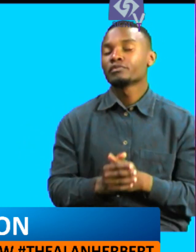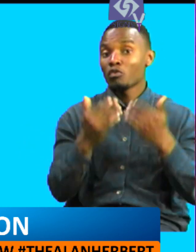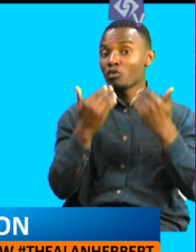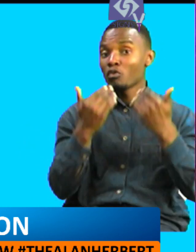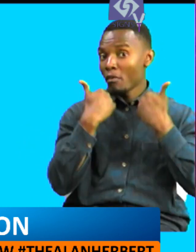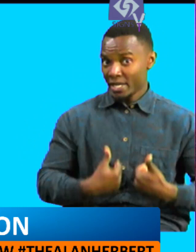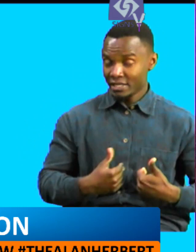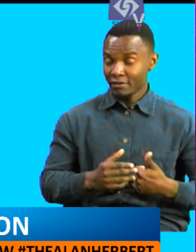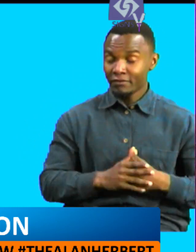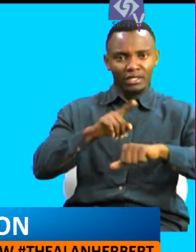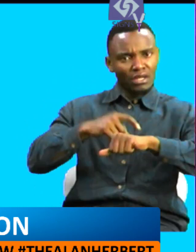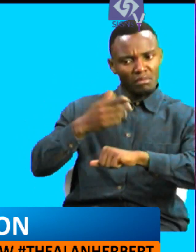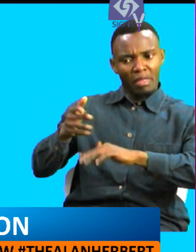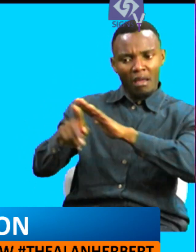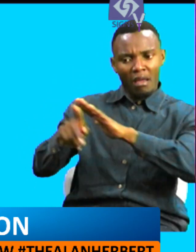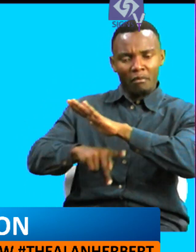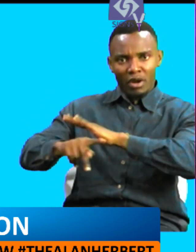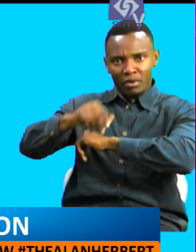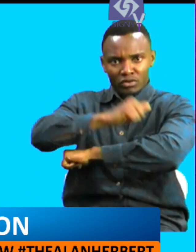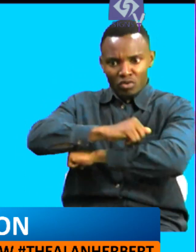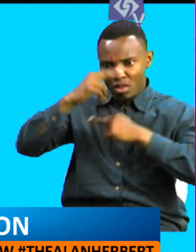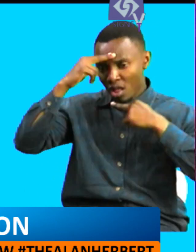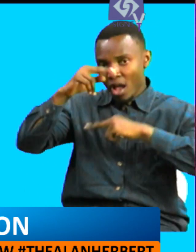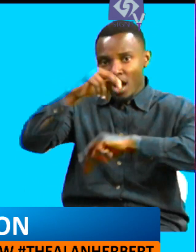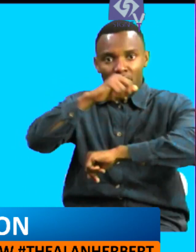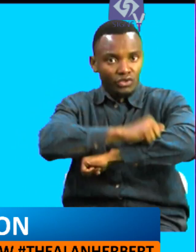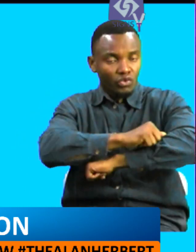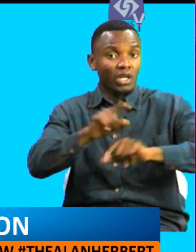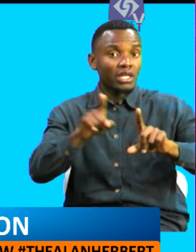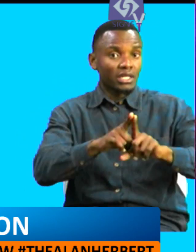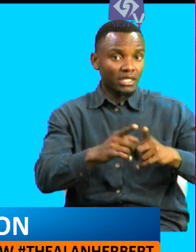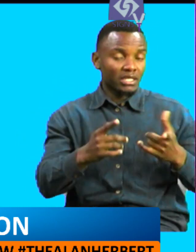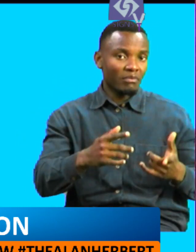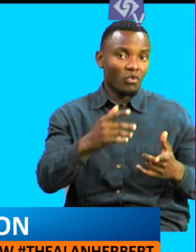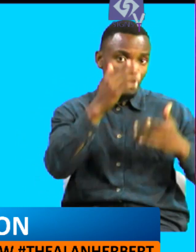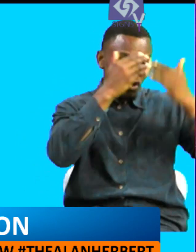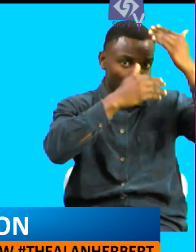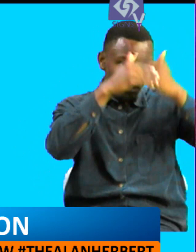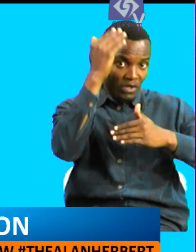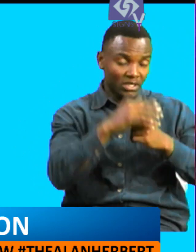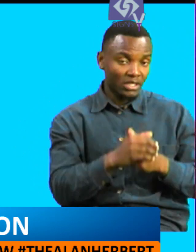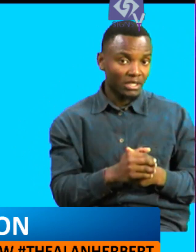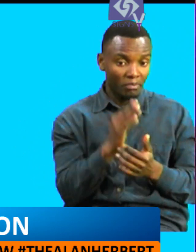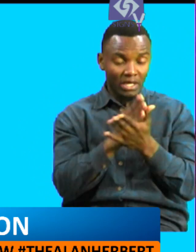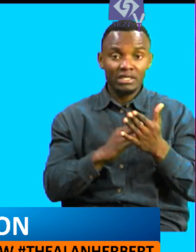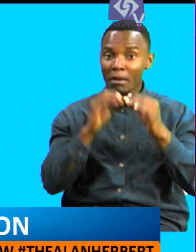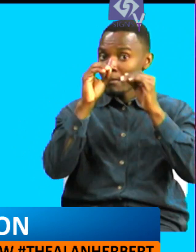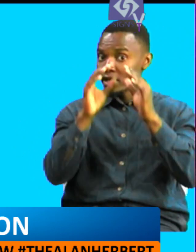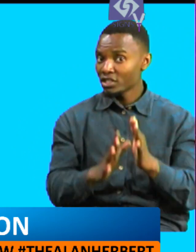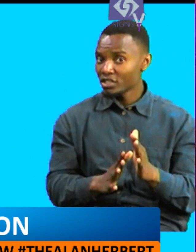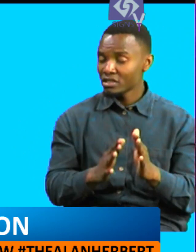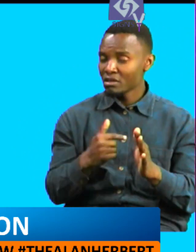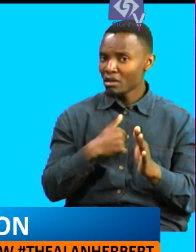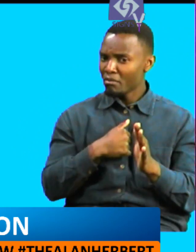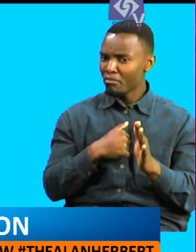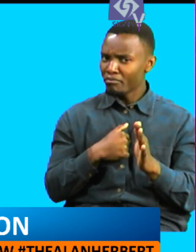like now for me, when I was in a primary school, high school, and even campus, yes, there were teachers.